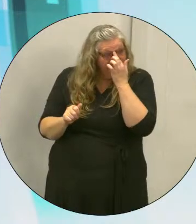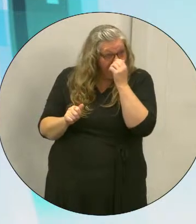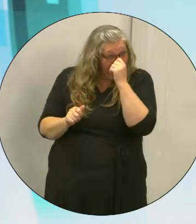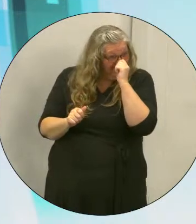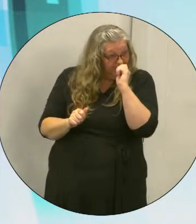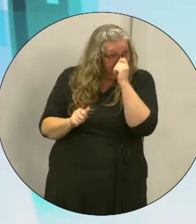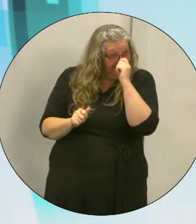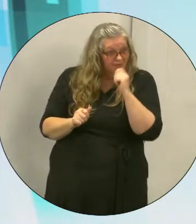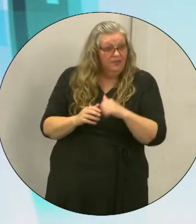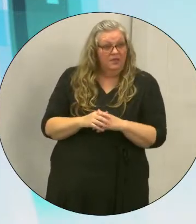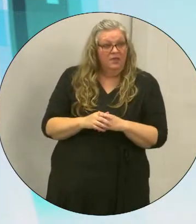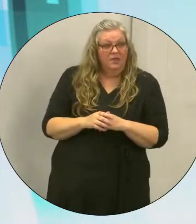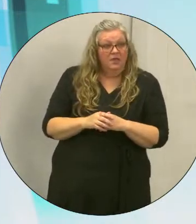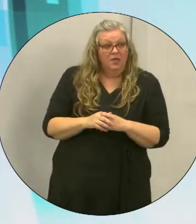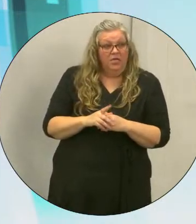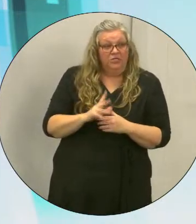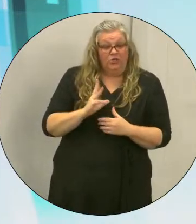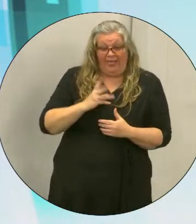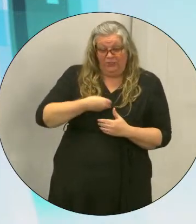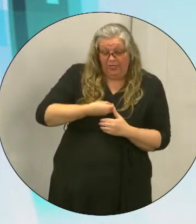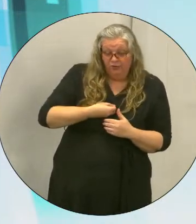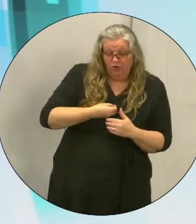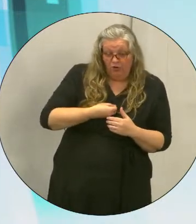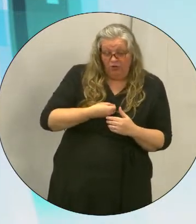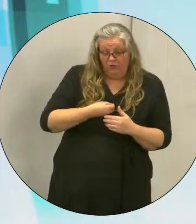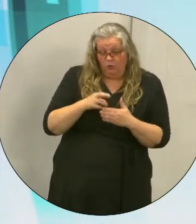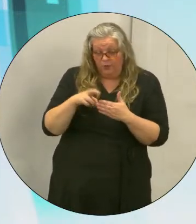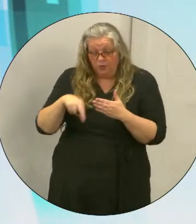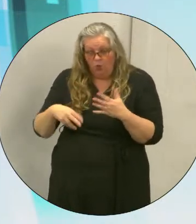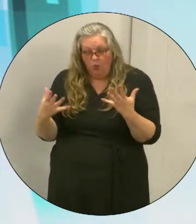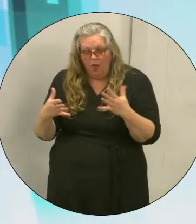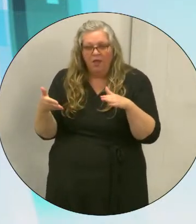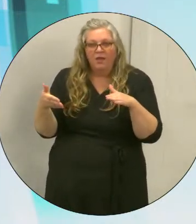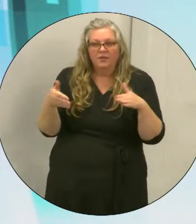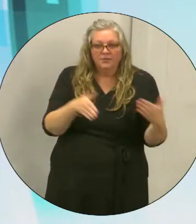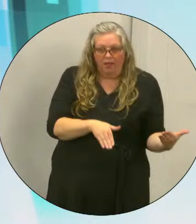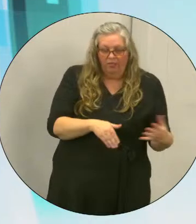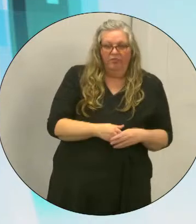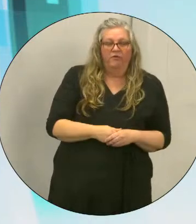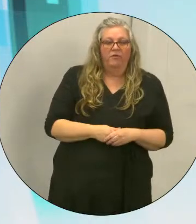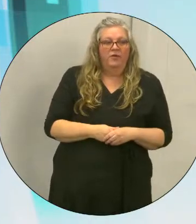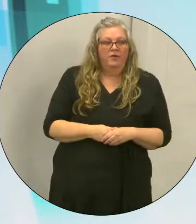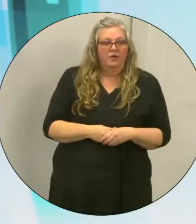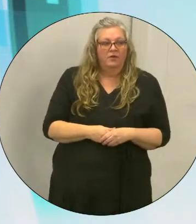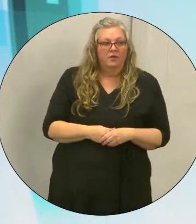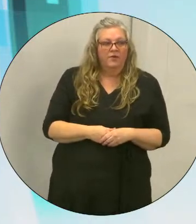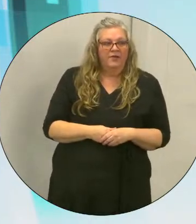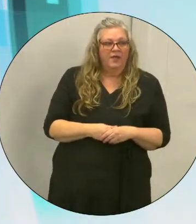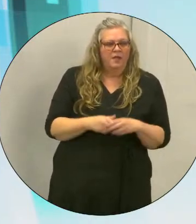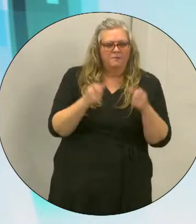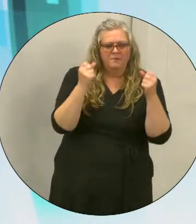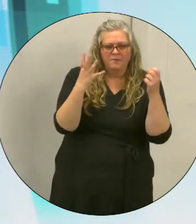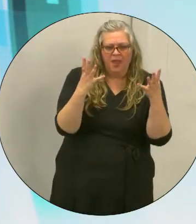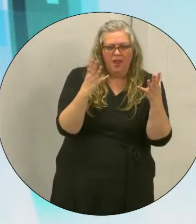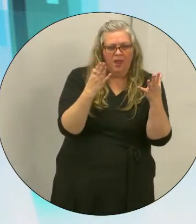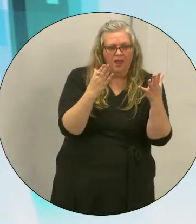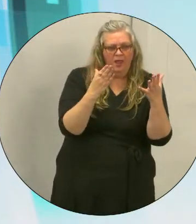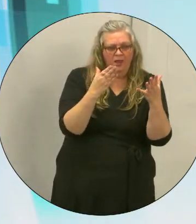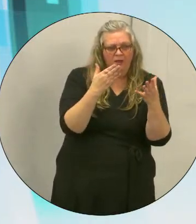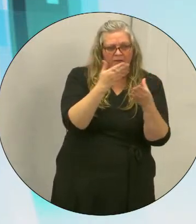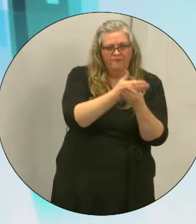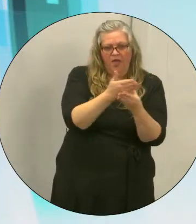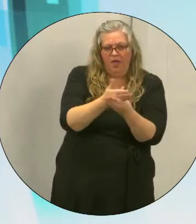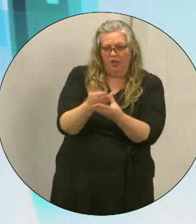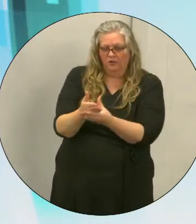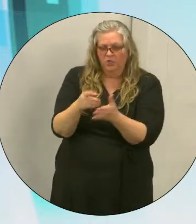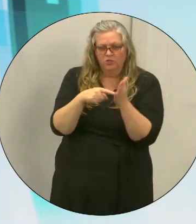of transgenderism is death. The WPATH files proved has proven their transgender healthcare standards are